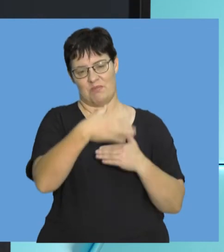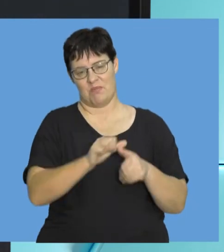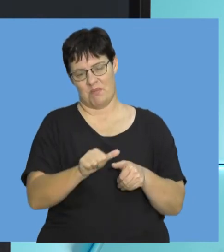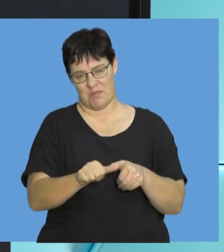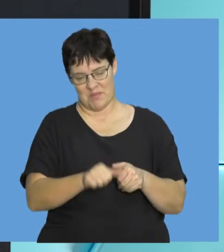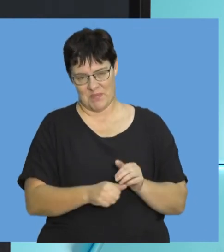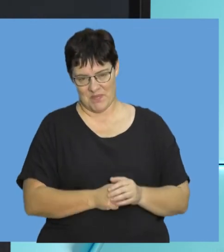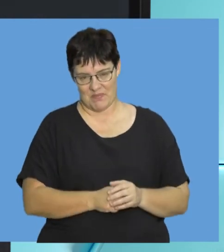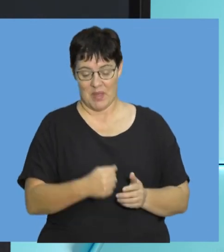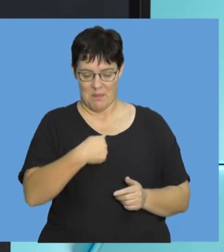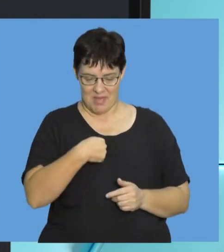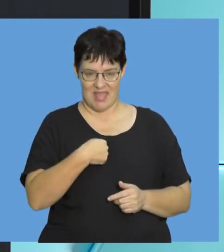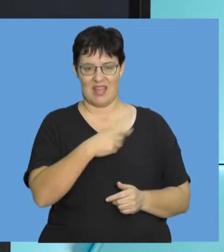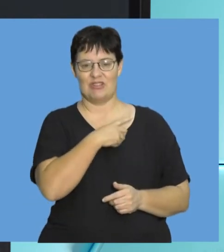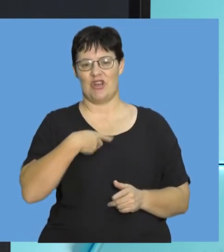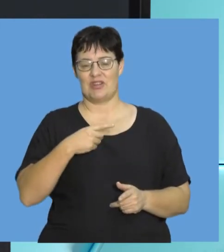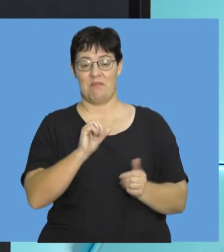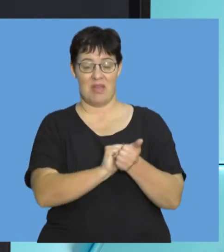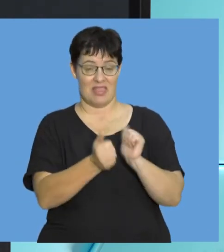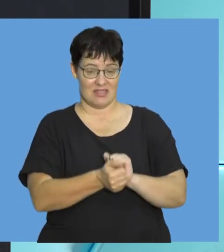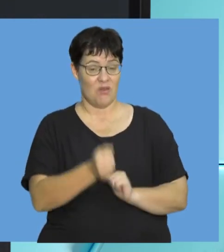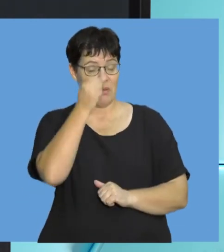understanding exponents better. From me, the